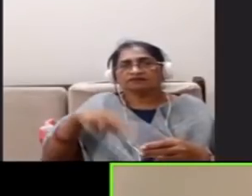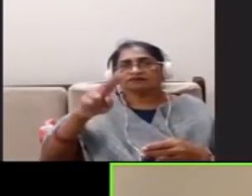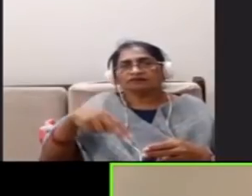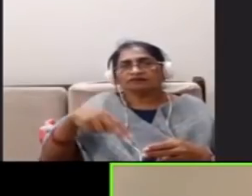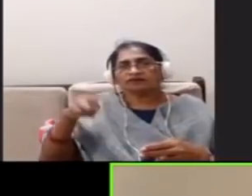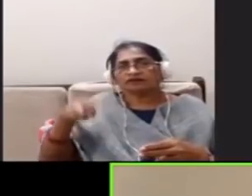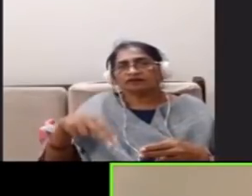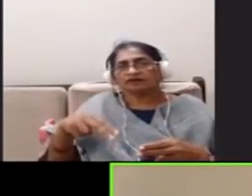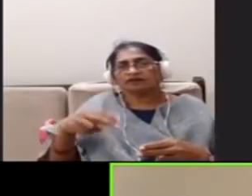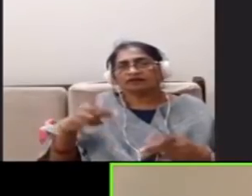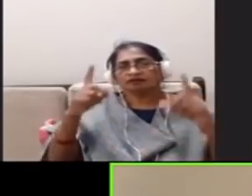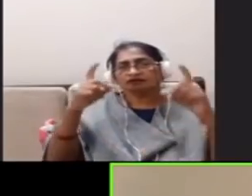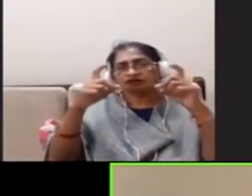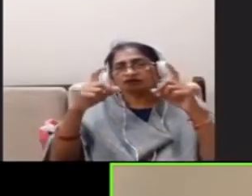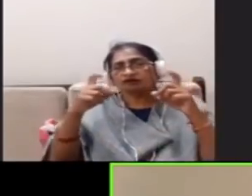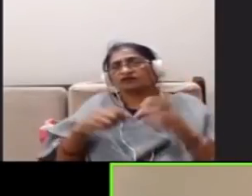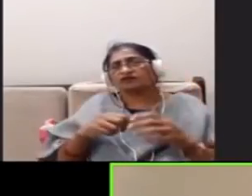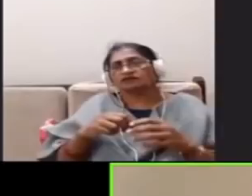photography and other media.